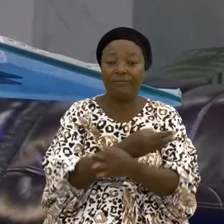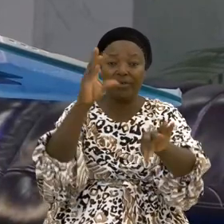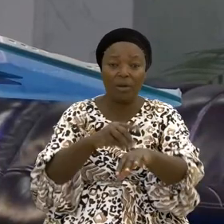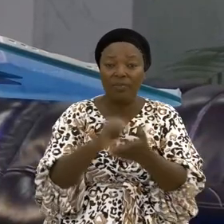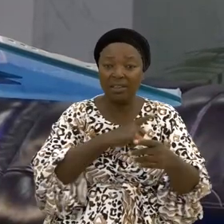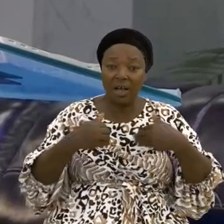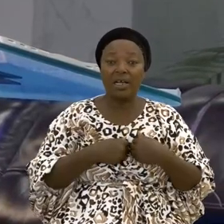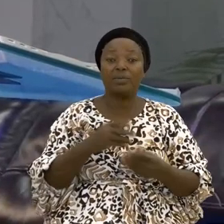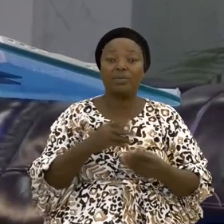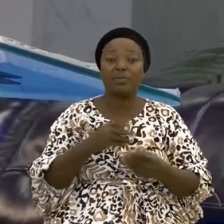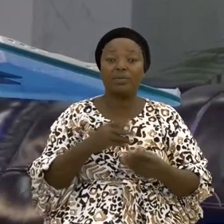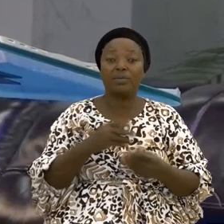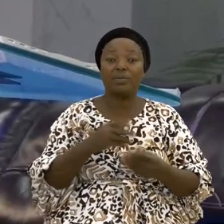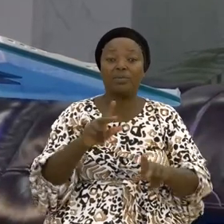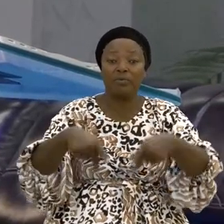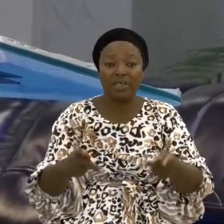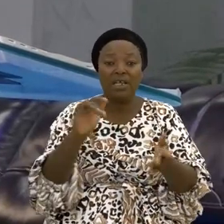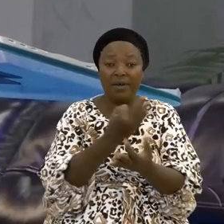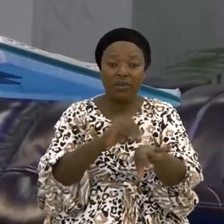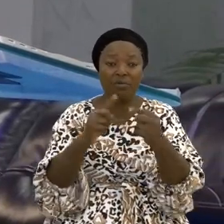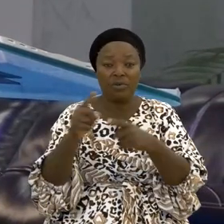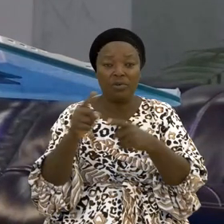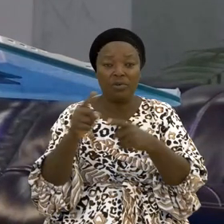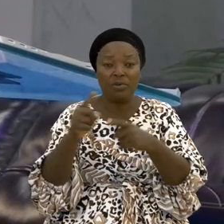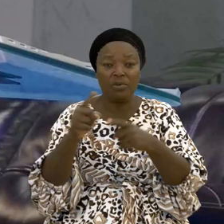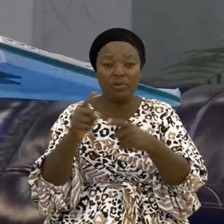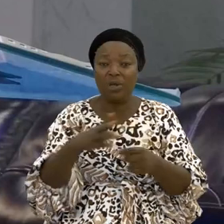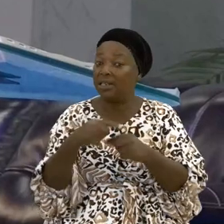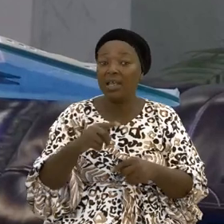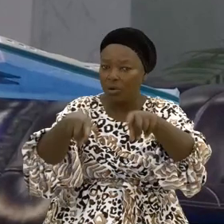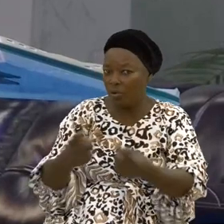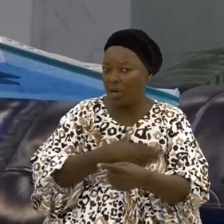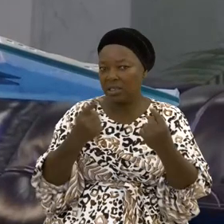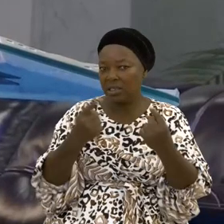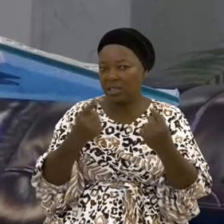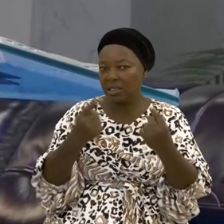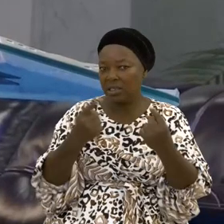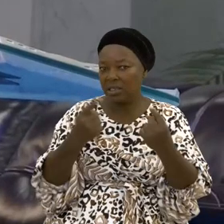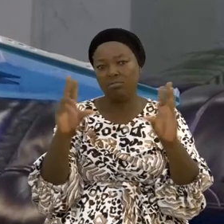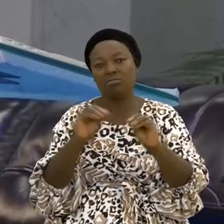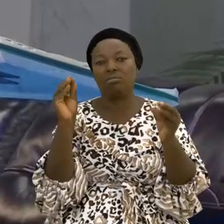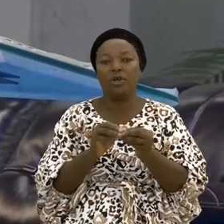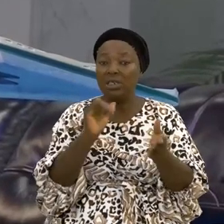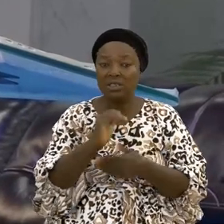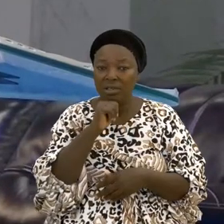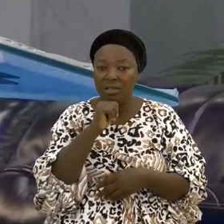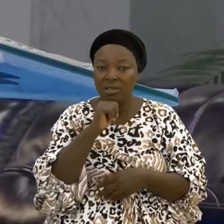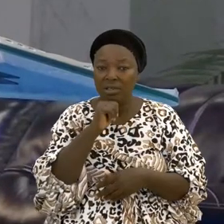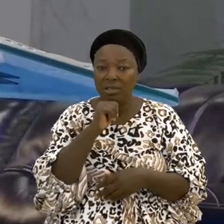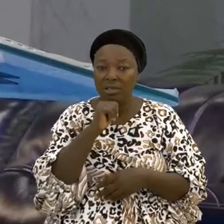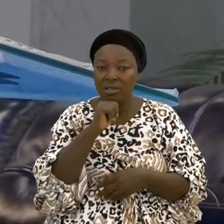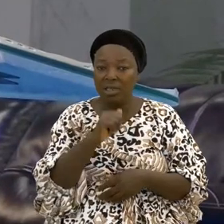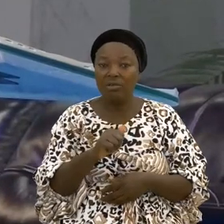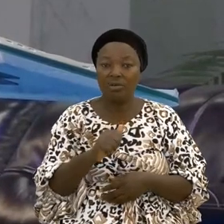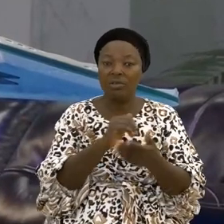has provided, that freedom comes to you. Then he says, go and sin no more. That's incorruptible,